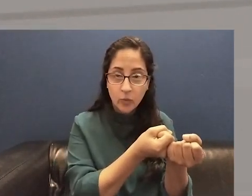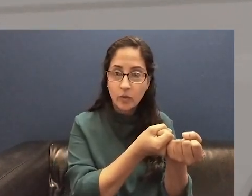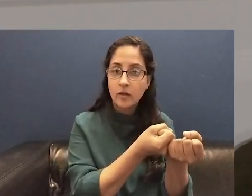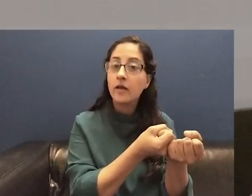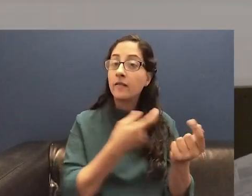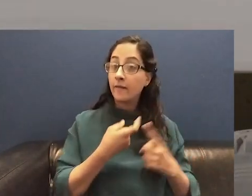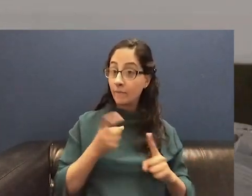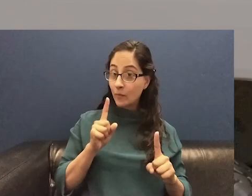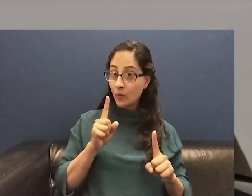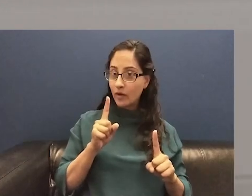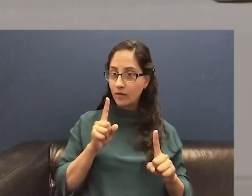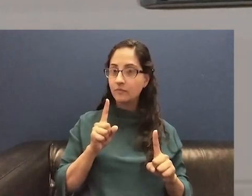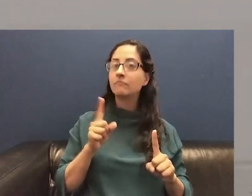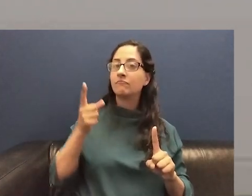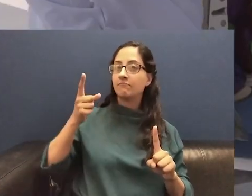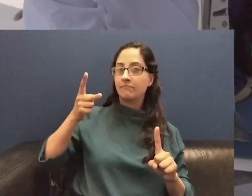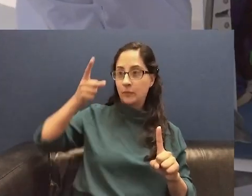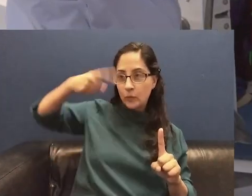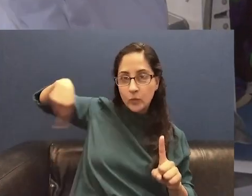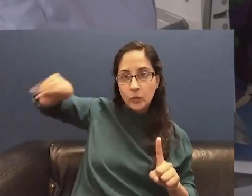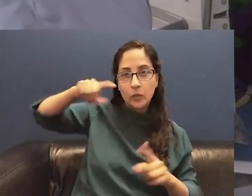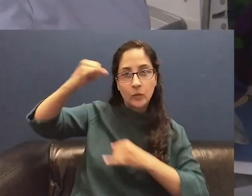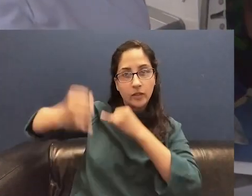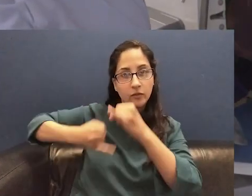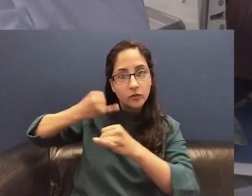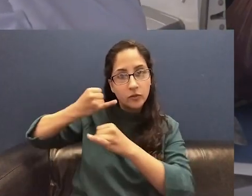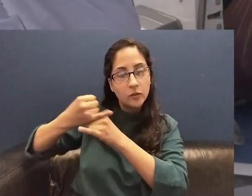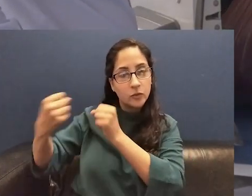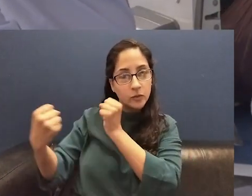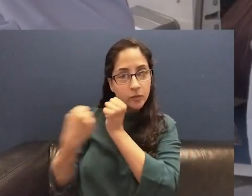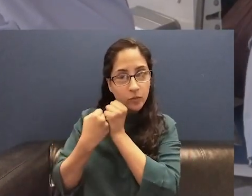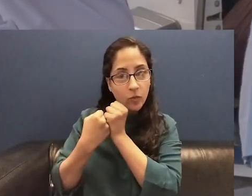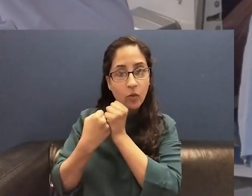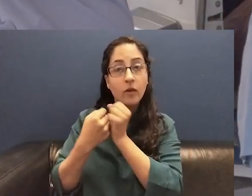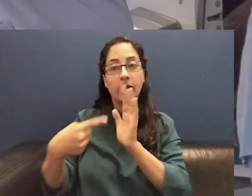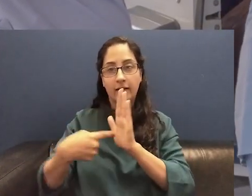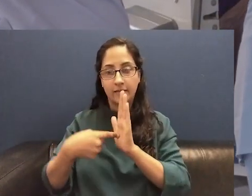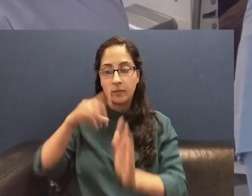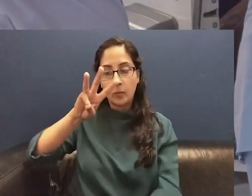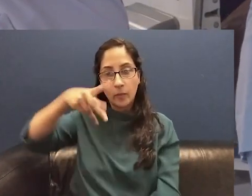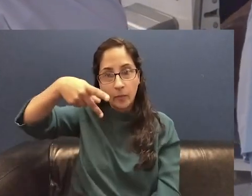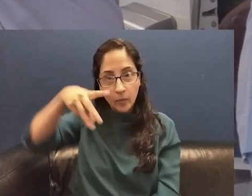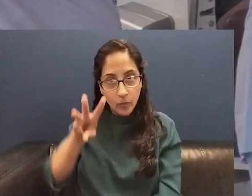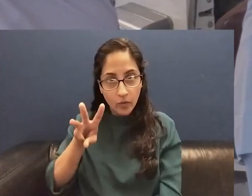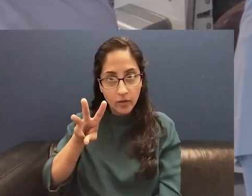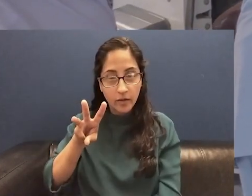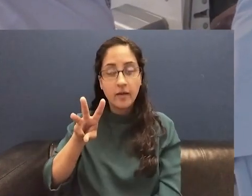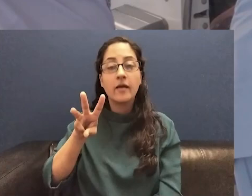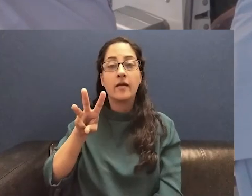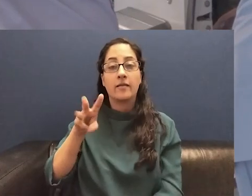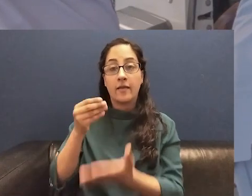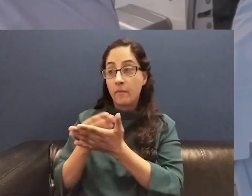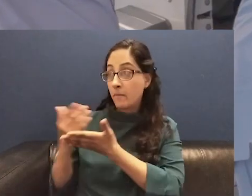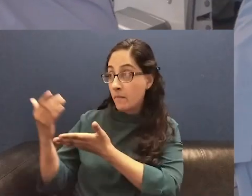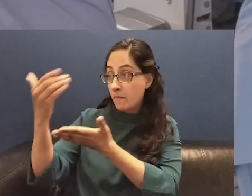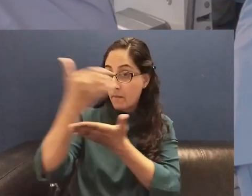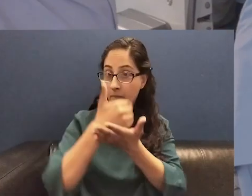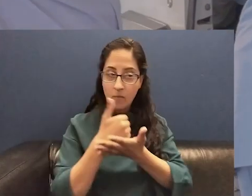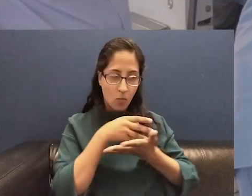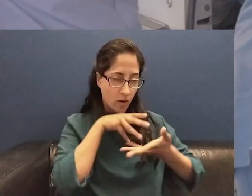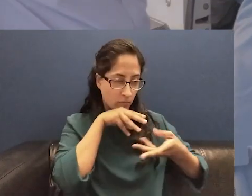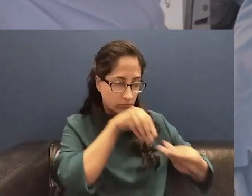comes from campaigns like this. And as I mentioned earlier, we continue to operate